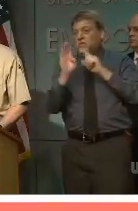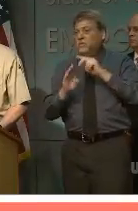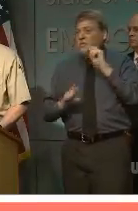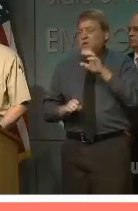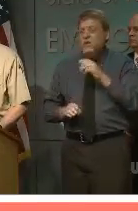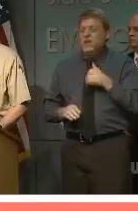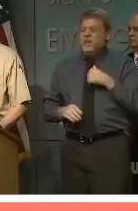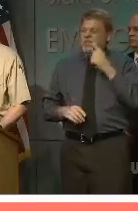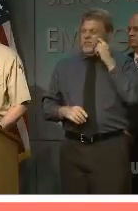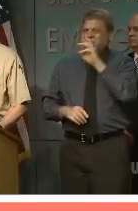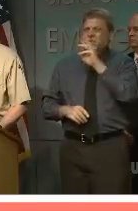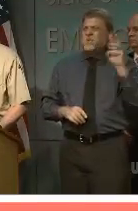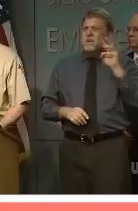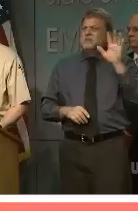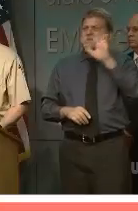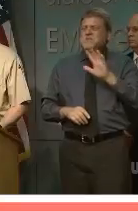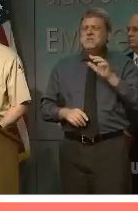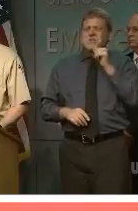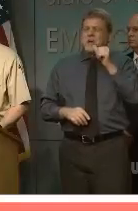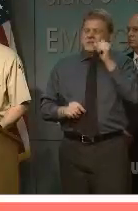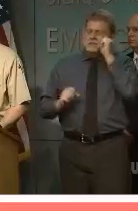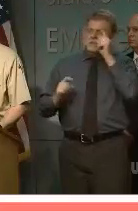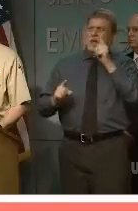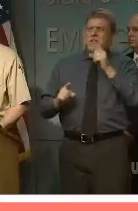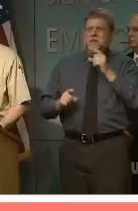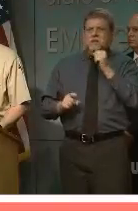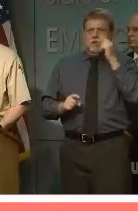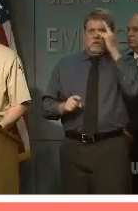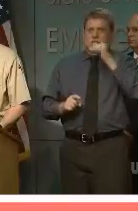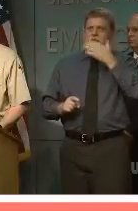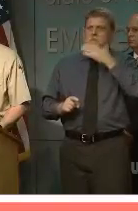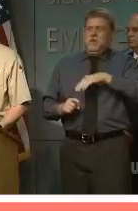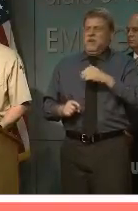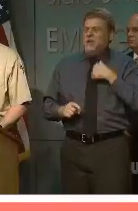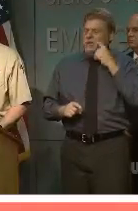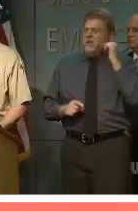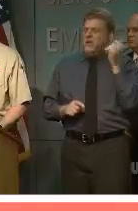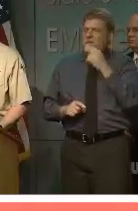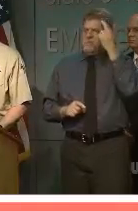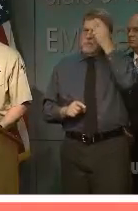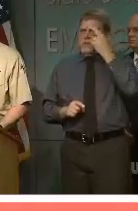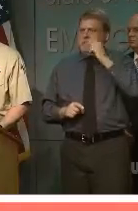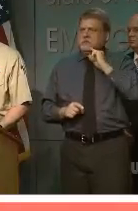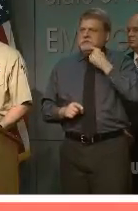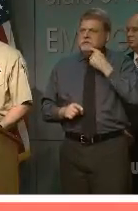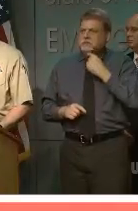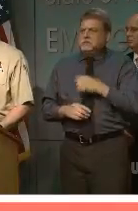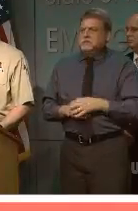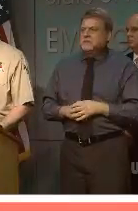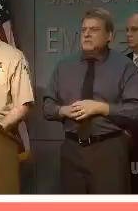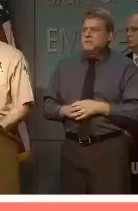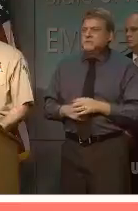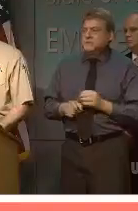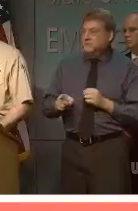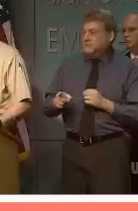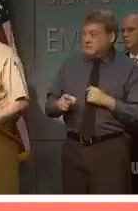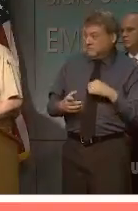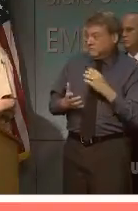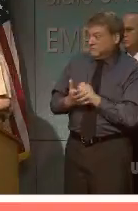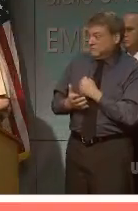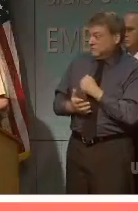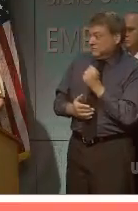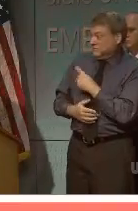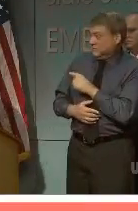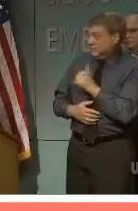that I don't think that anybody was surprised. Everybody was tracking it very closely. And while I have this, I might as well ask my